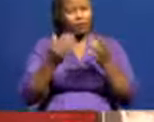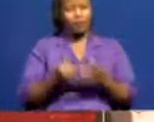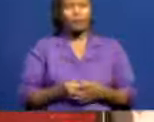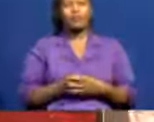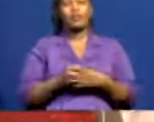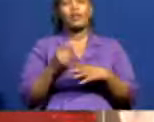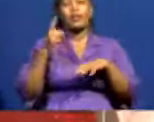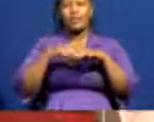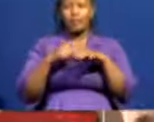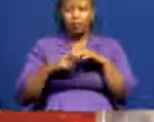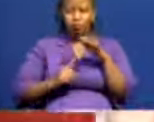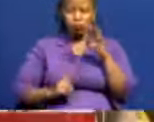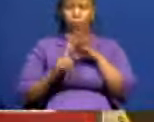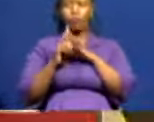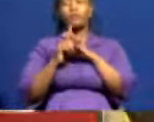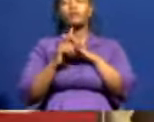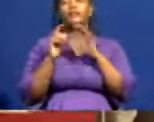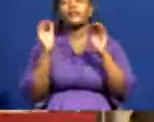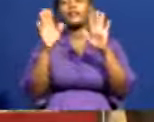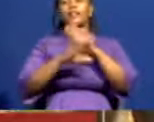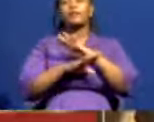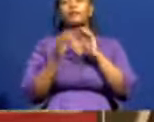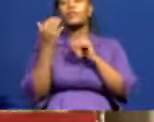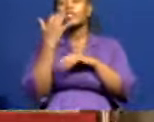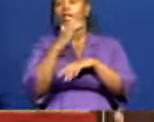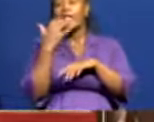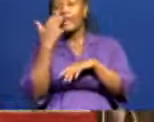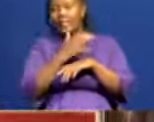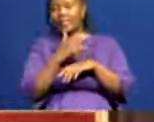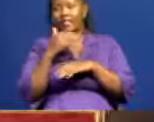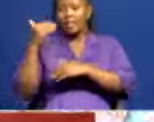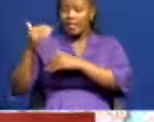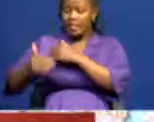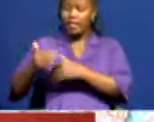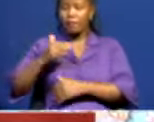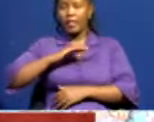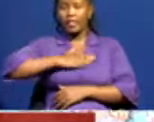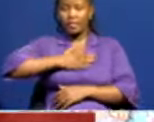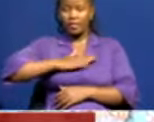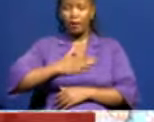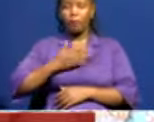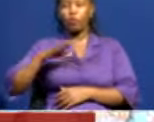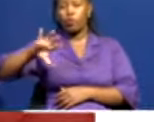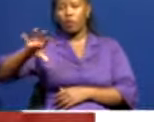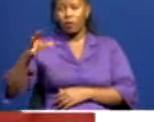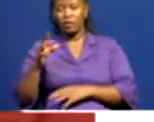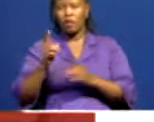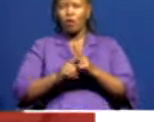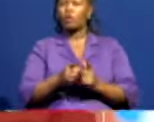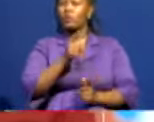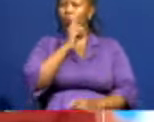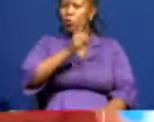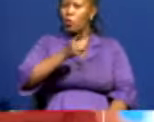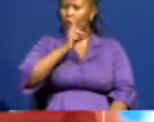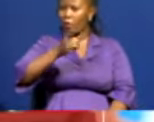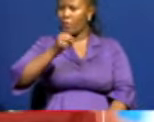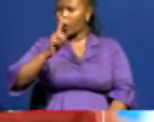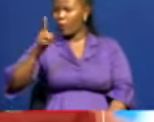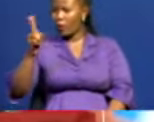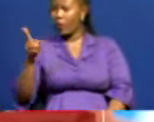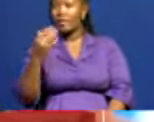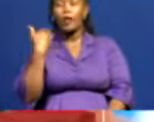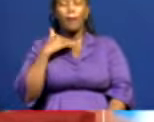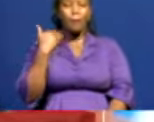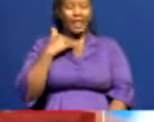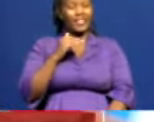attack happened, Deputy President Rigathi Gachagua was in the neighboring Samburu County, where he issued a stern warning to bandits and their